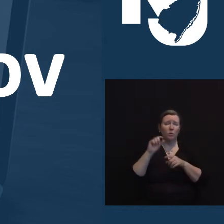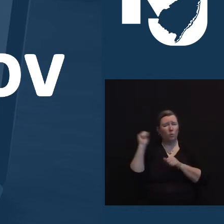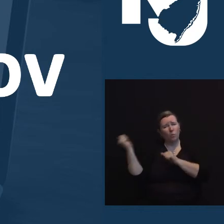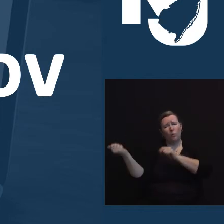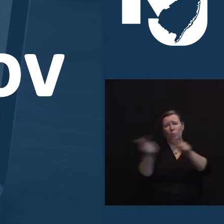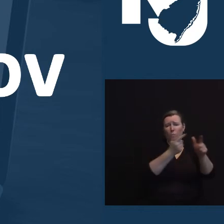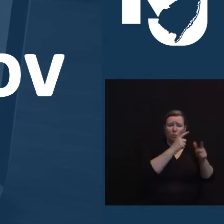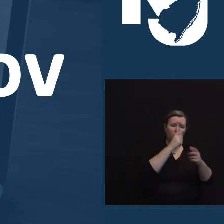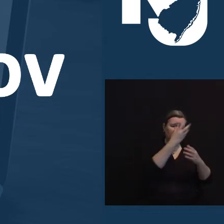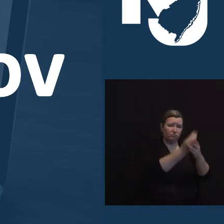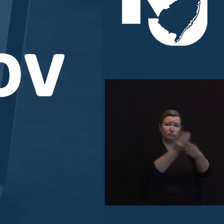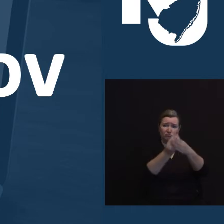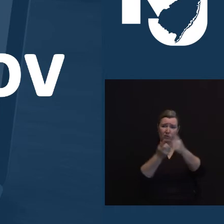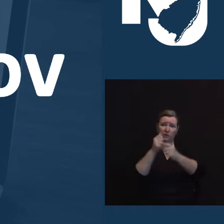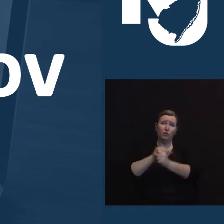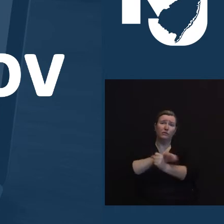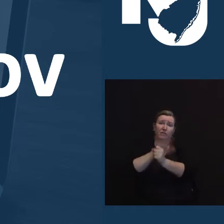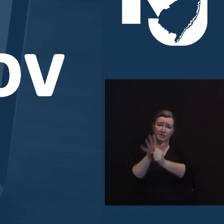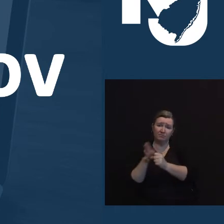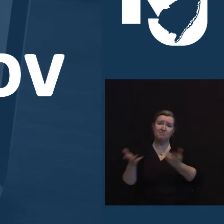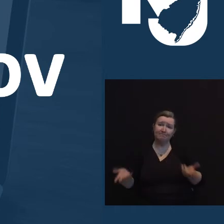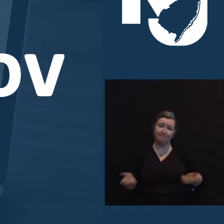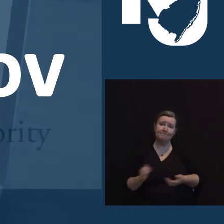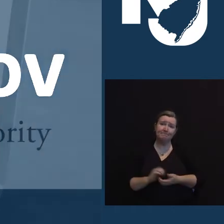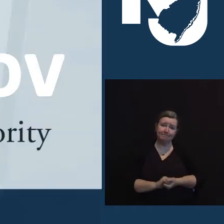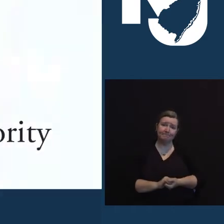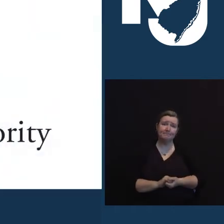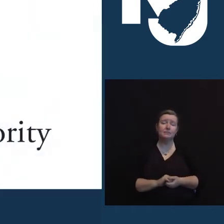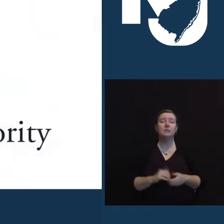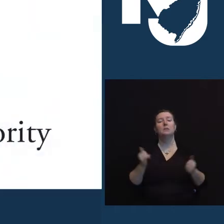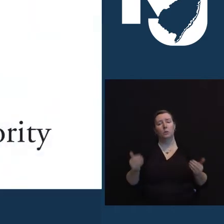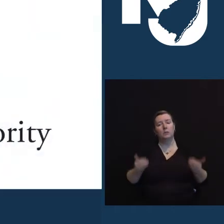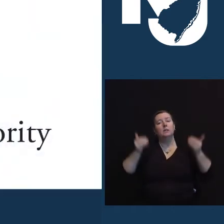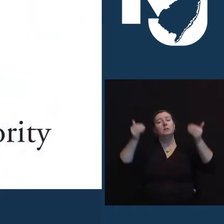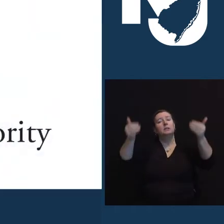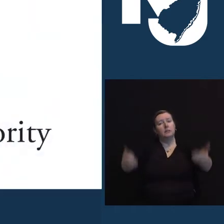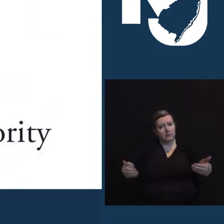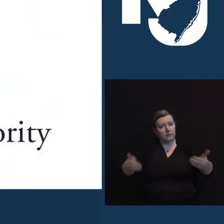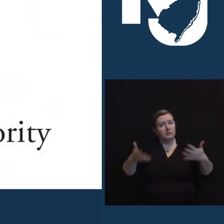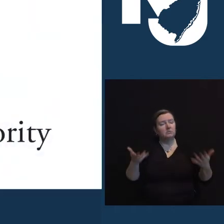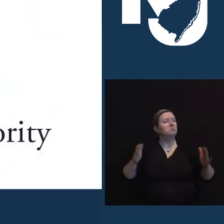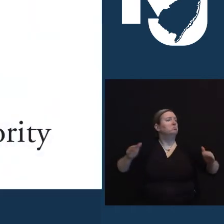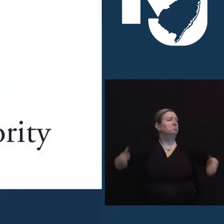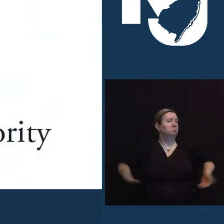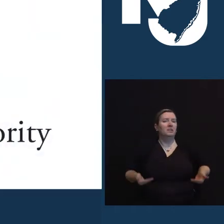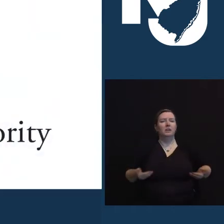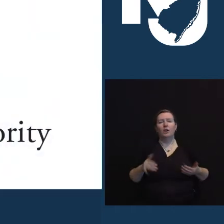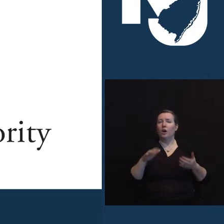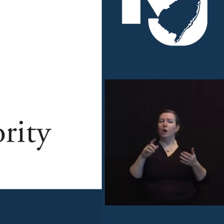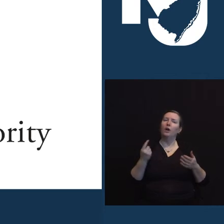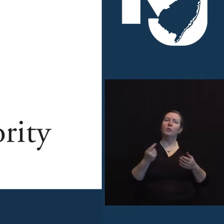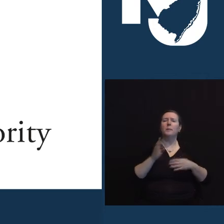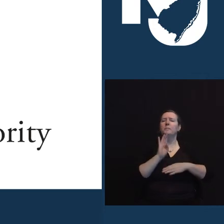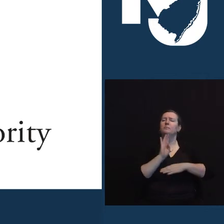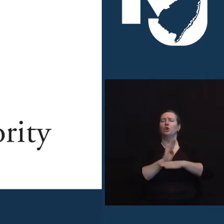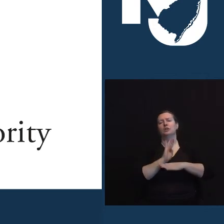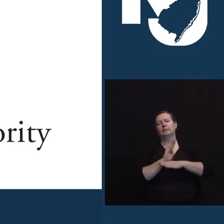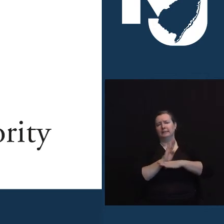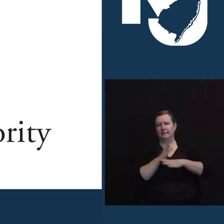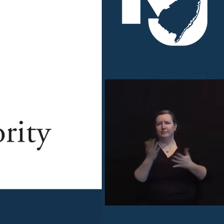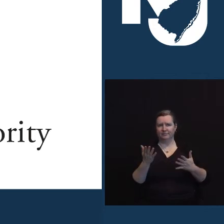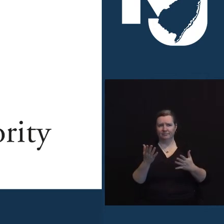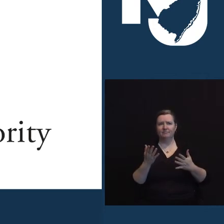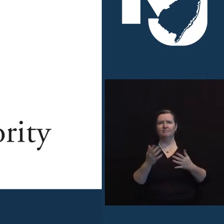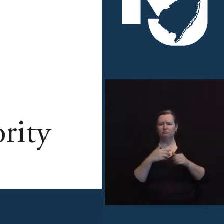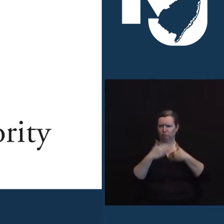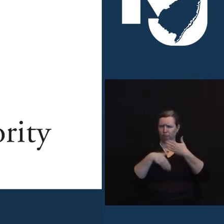pandemic. Next, and switching gears to introduce you to another of the small businesses that's been able to remain open thanks to